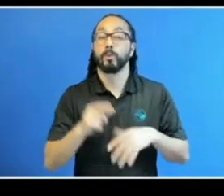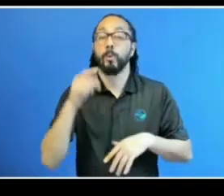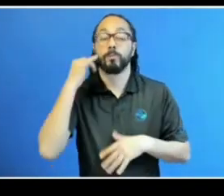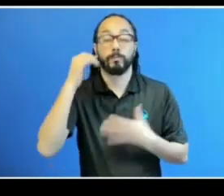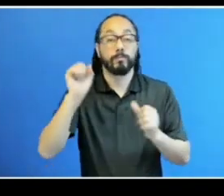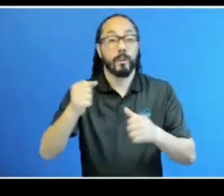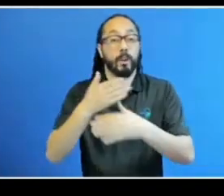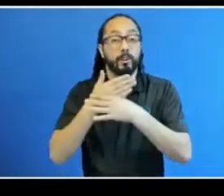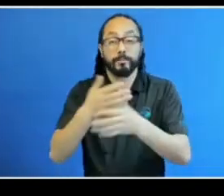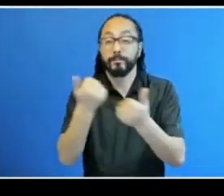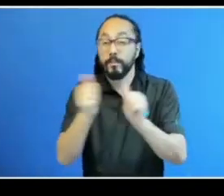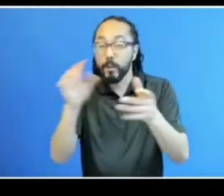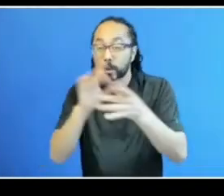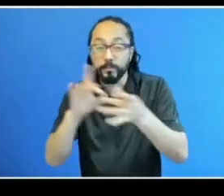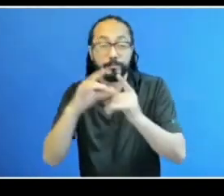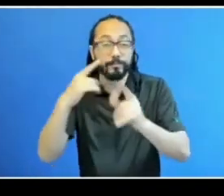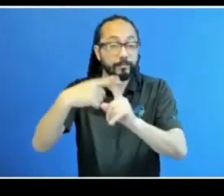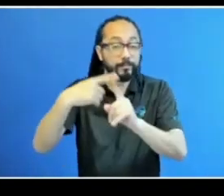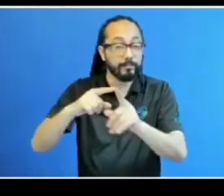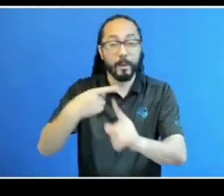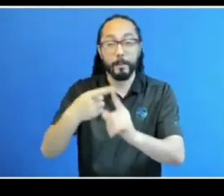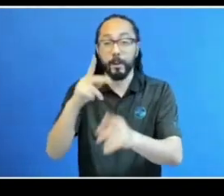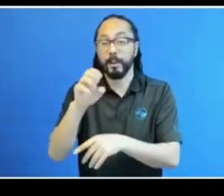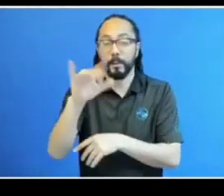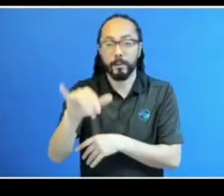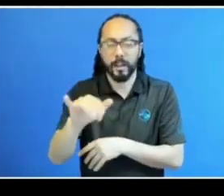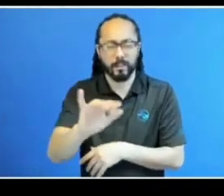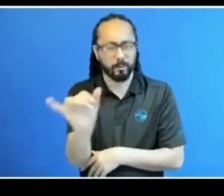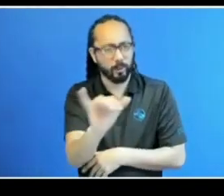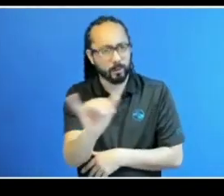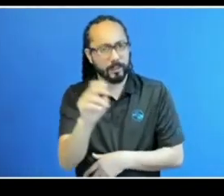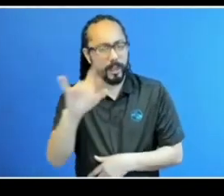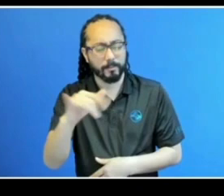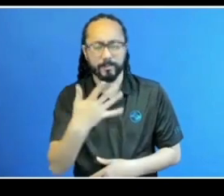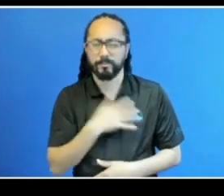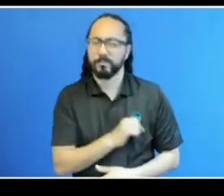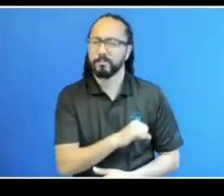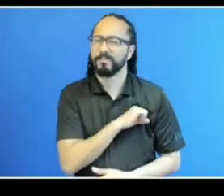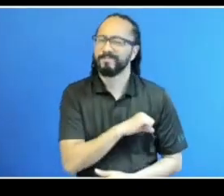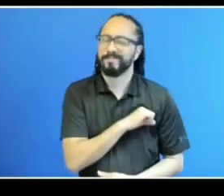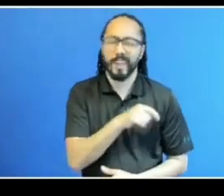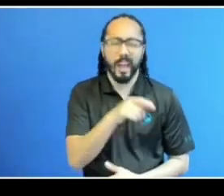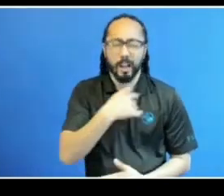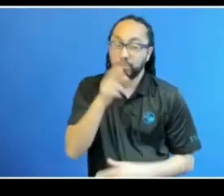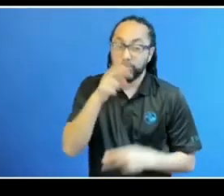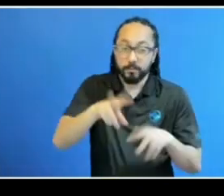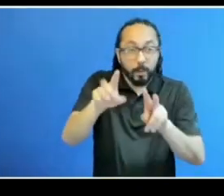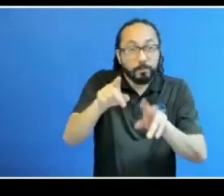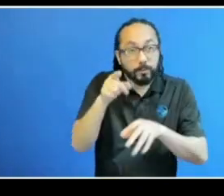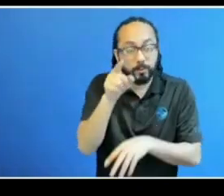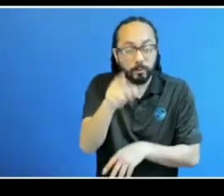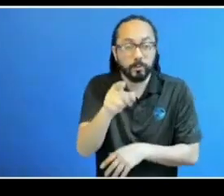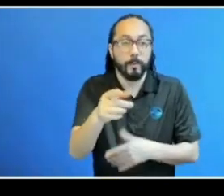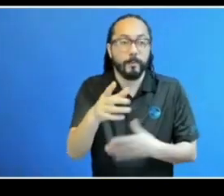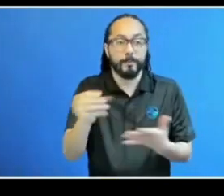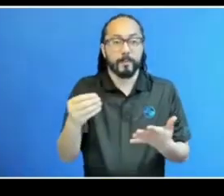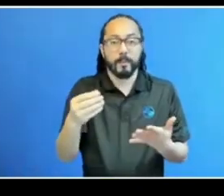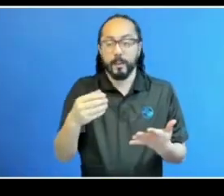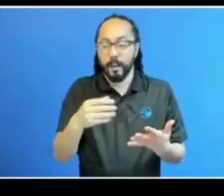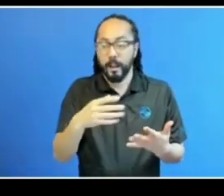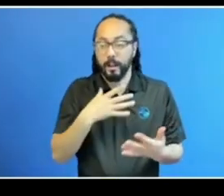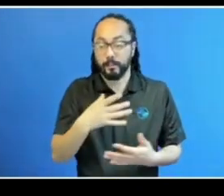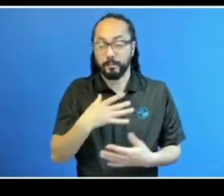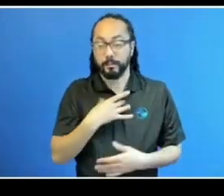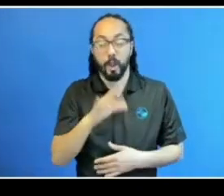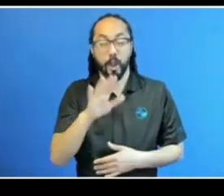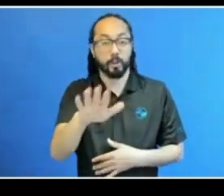all the nice things you say, Kemi, because for sure, like as a fellow brother, I look up to you, and I like your